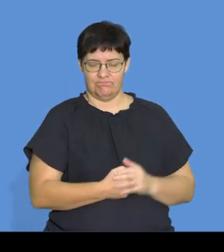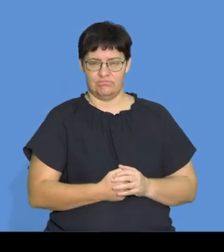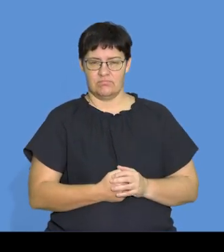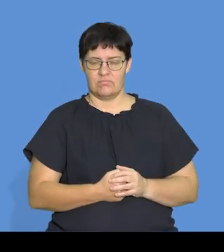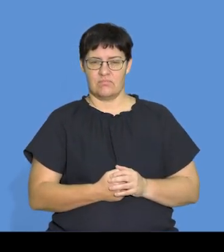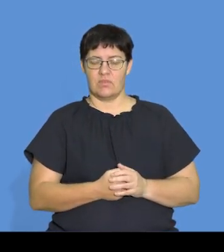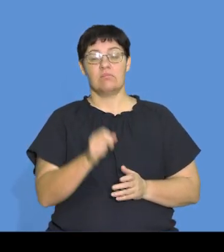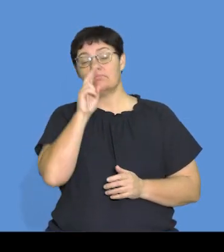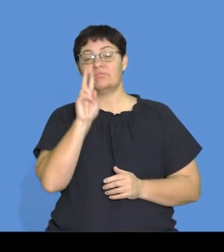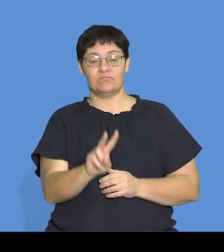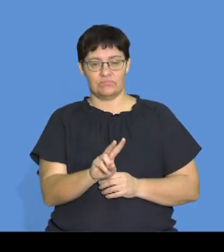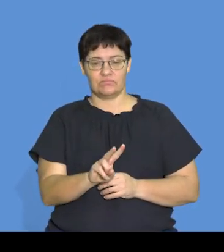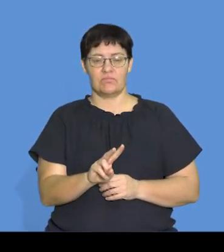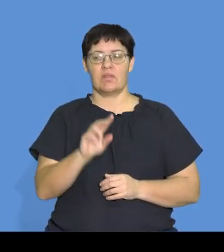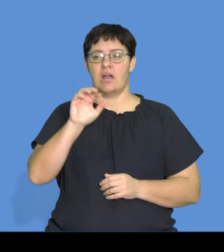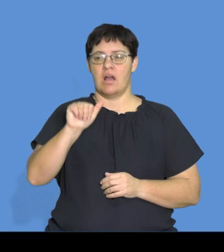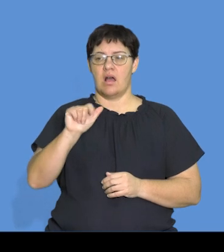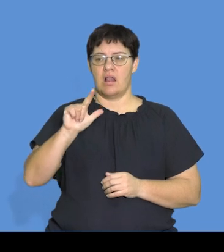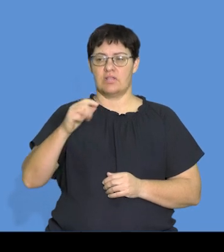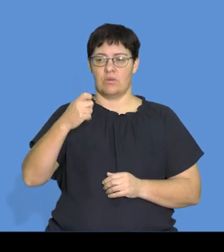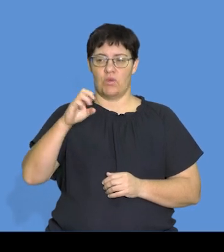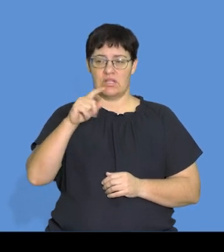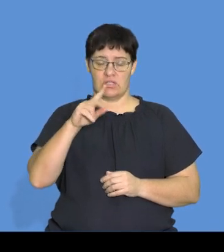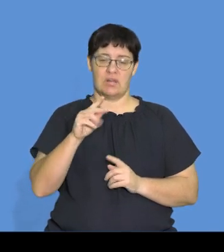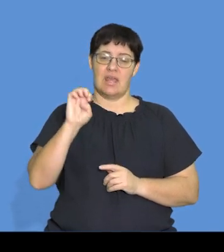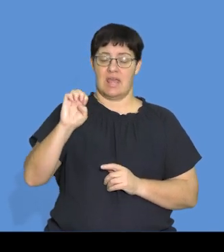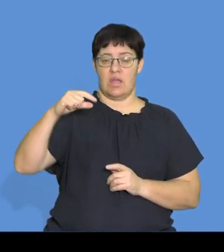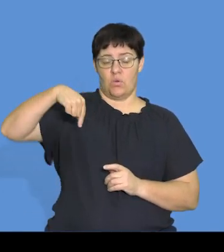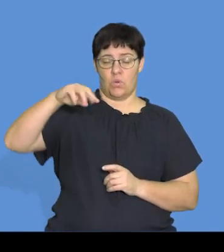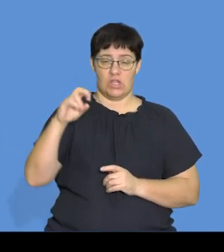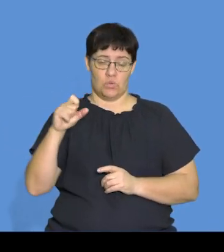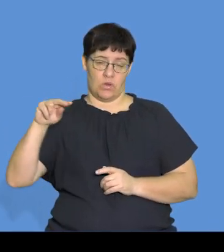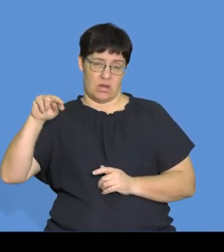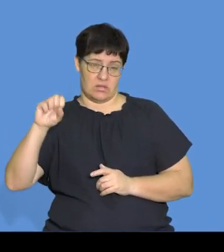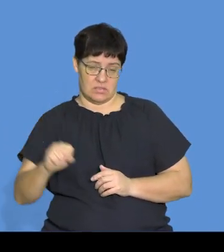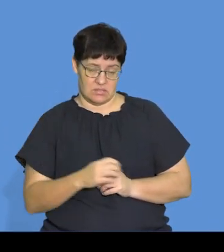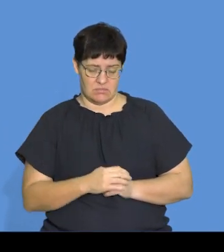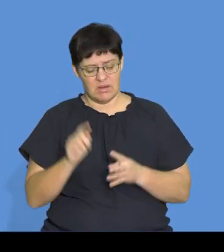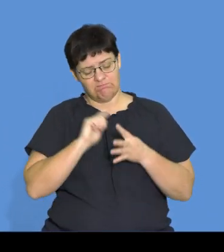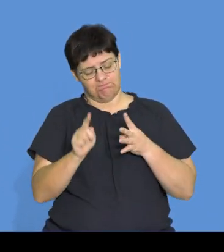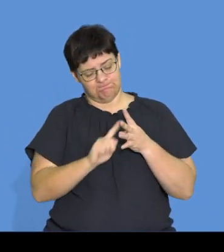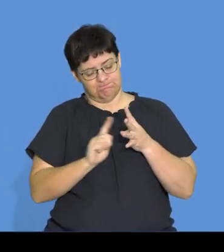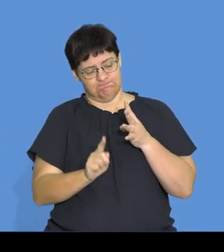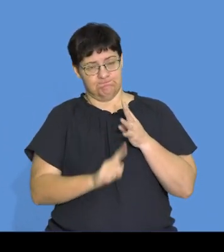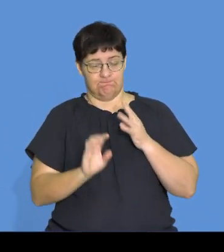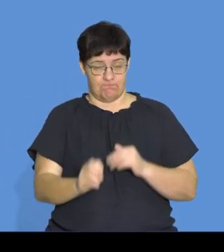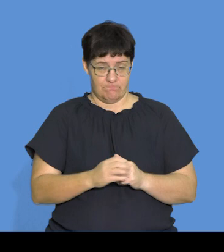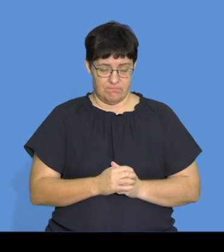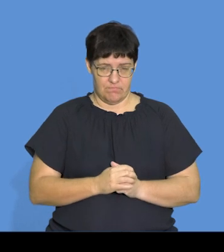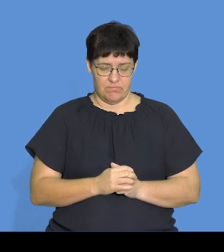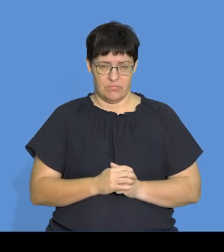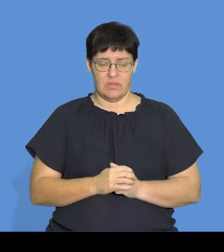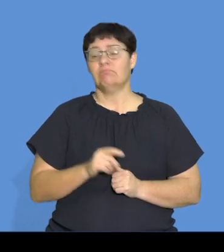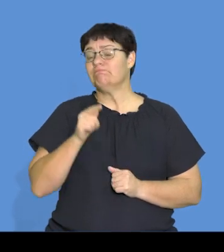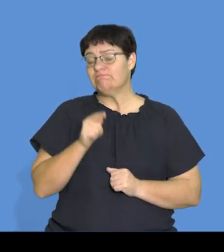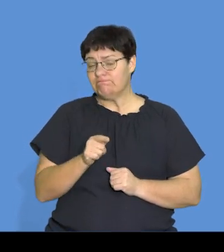going to look at what we call algebraic equations. There's different types of them, although for you it will only